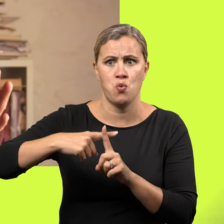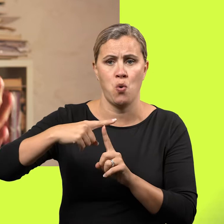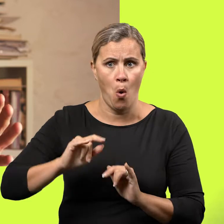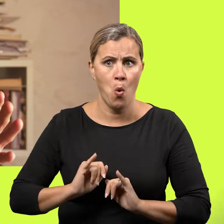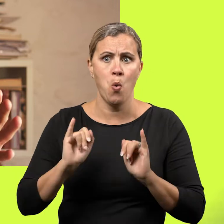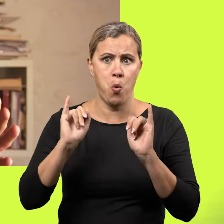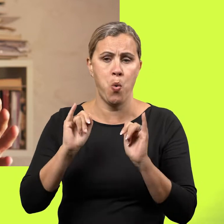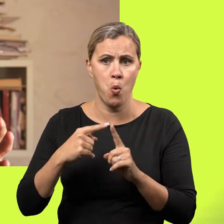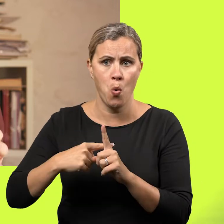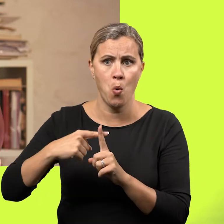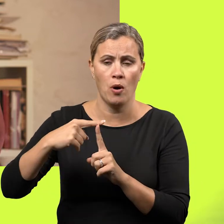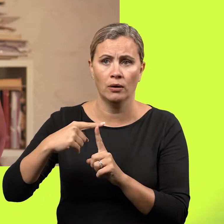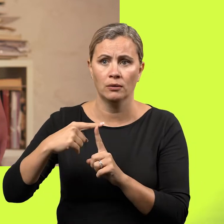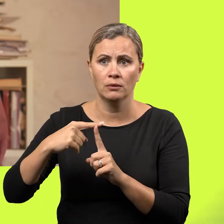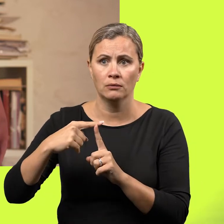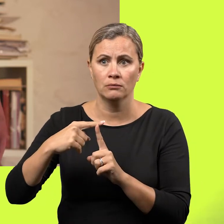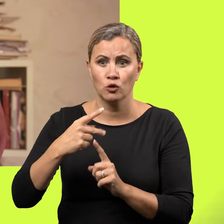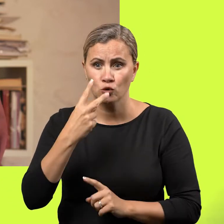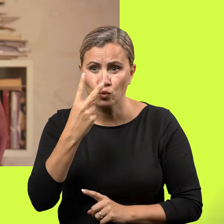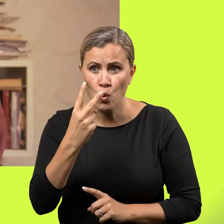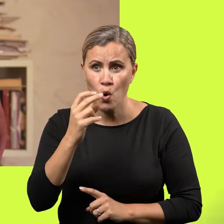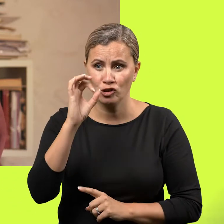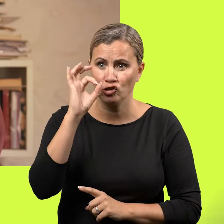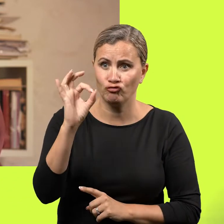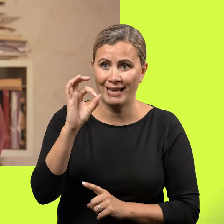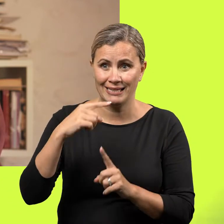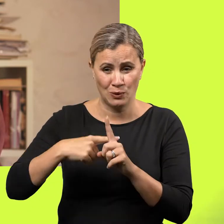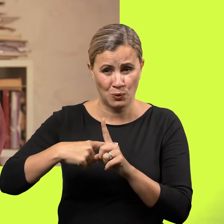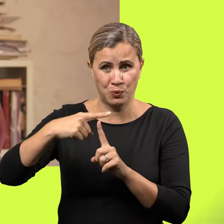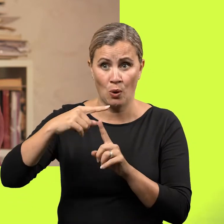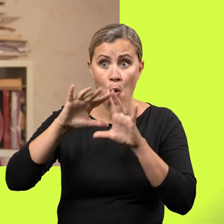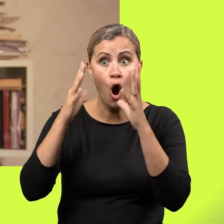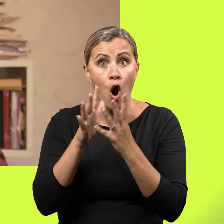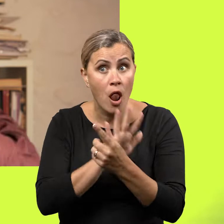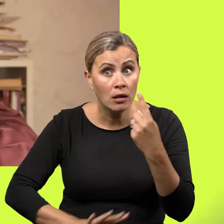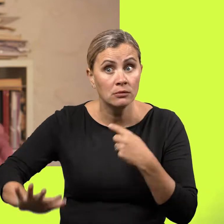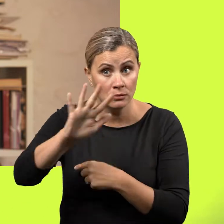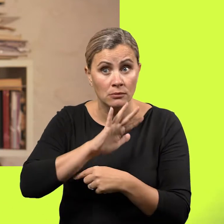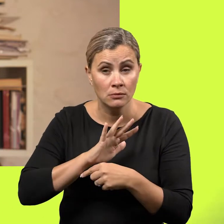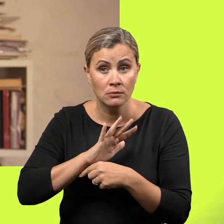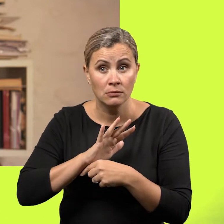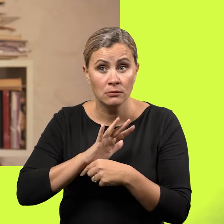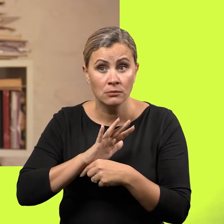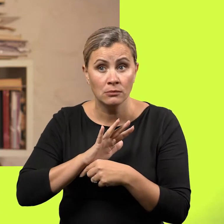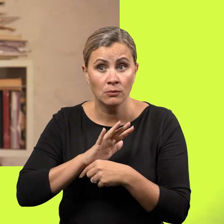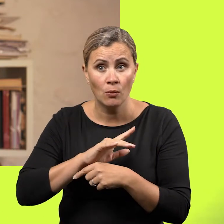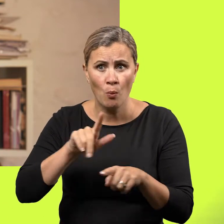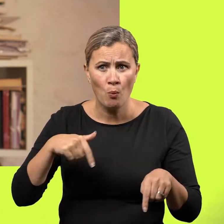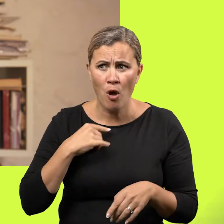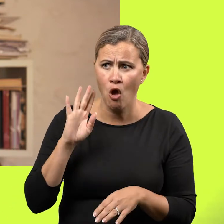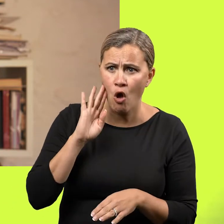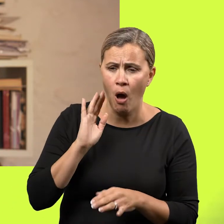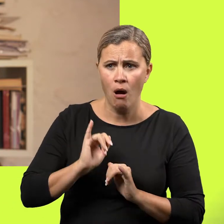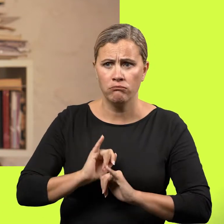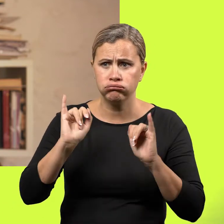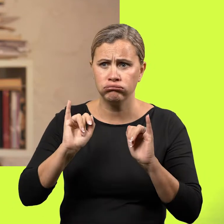global temperatures, nearly 2 degrees. That's worldwide. We've heard